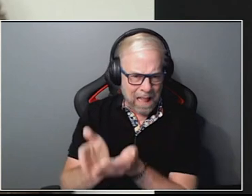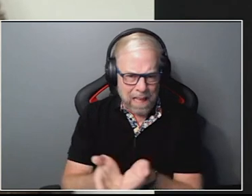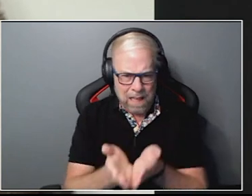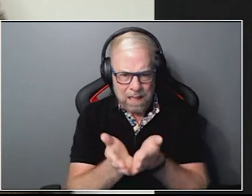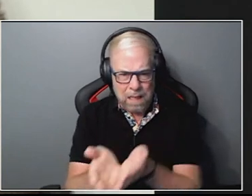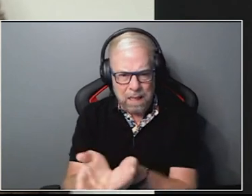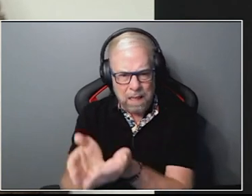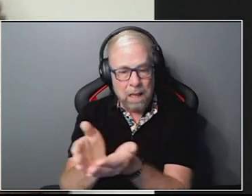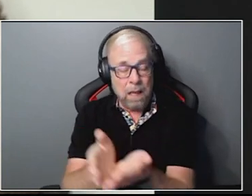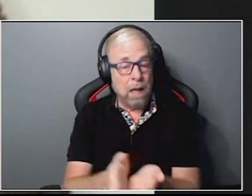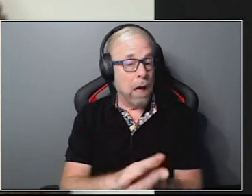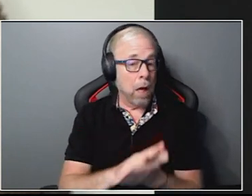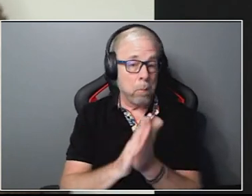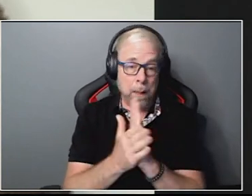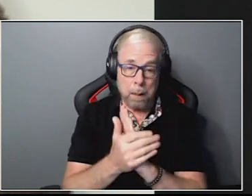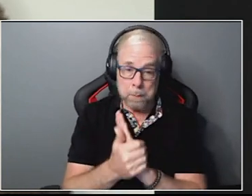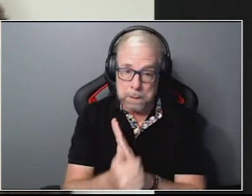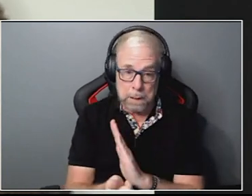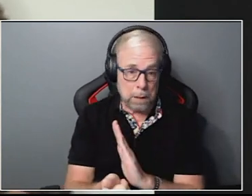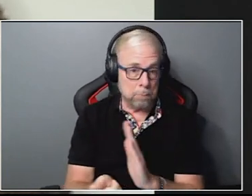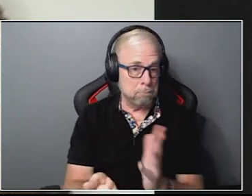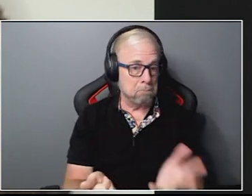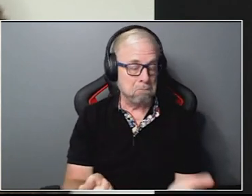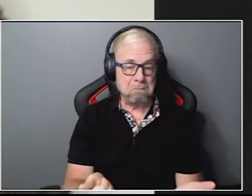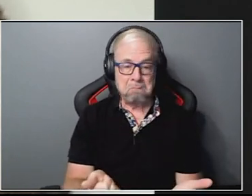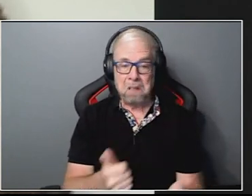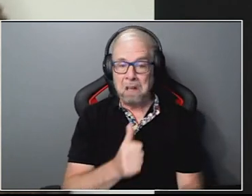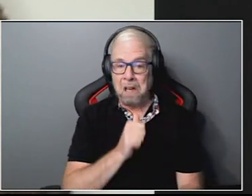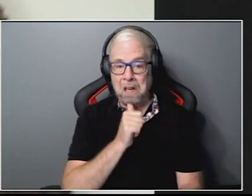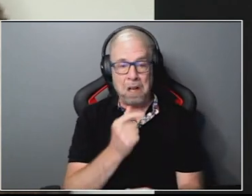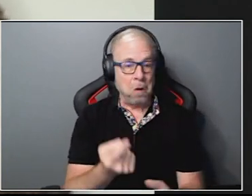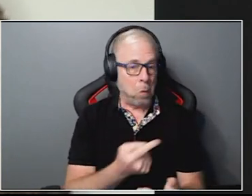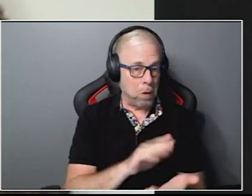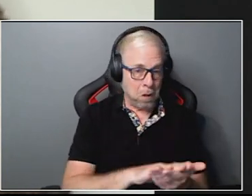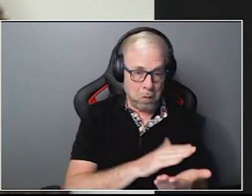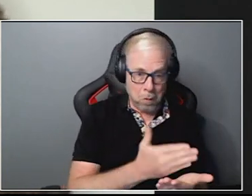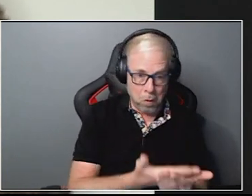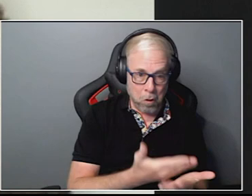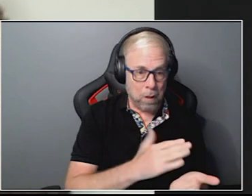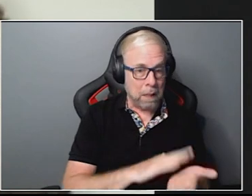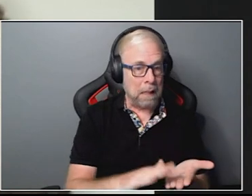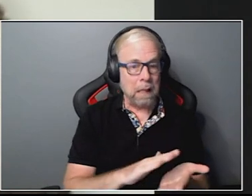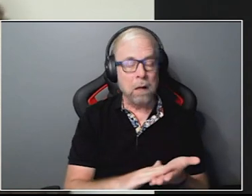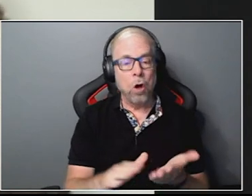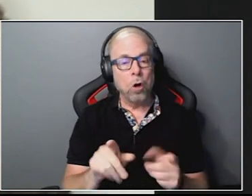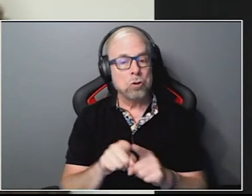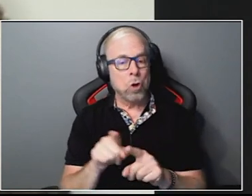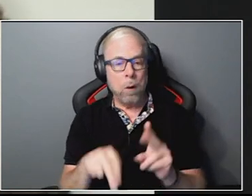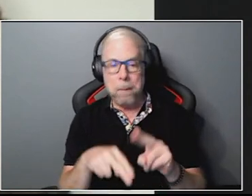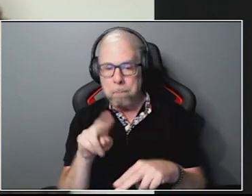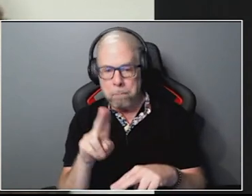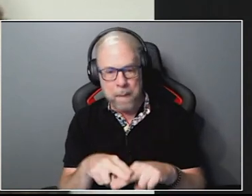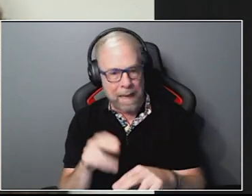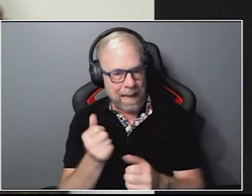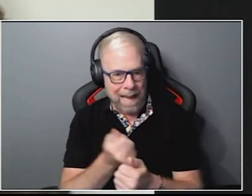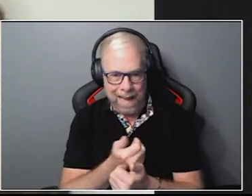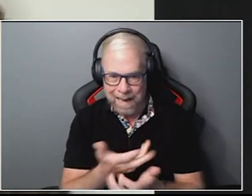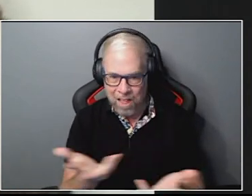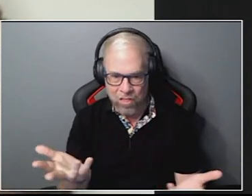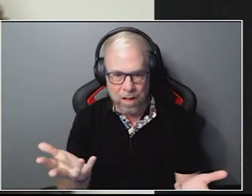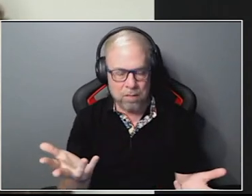aspect of sailing. I could, not only the cooking and cleaning, but I could build anything. I became